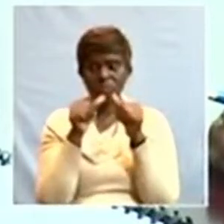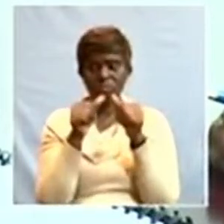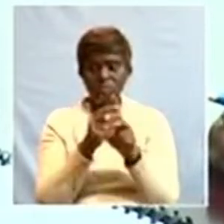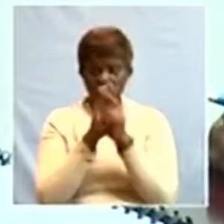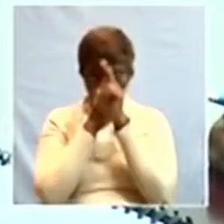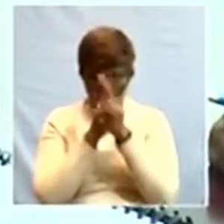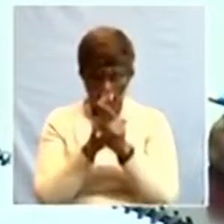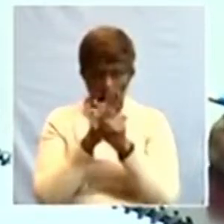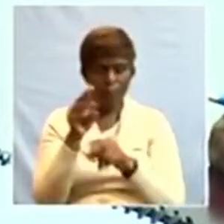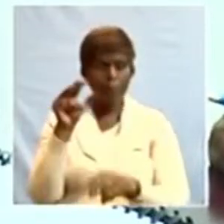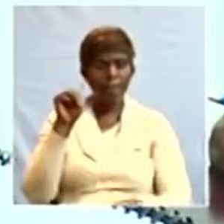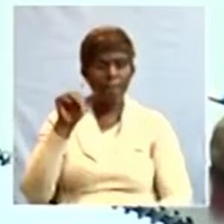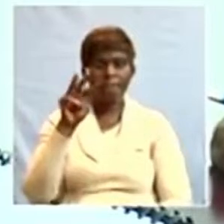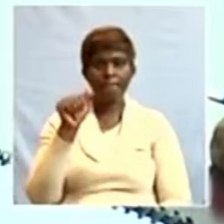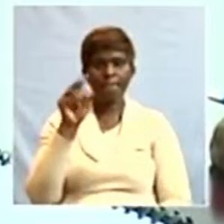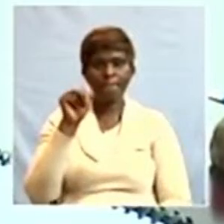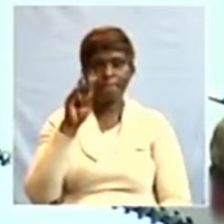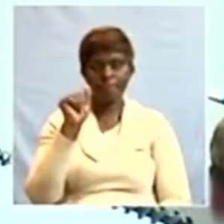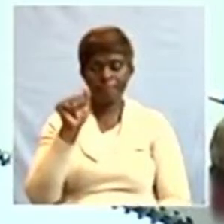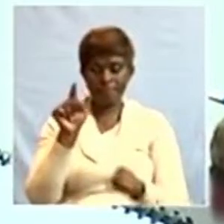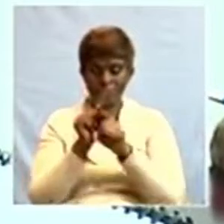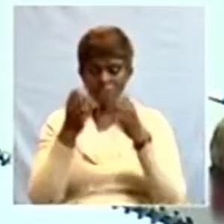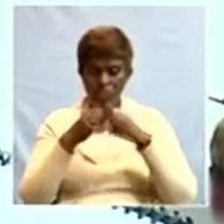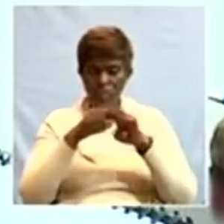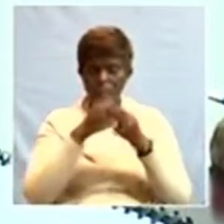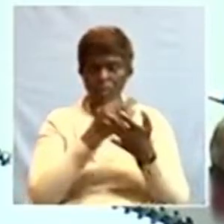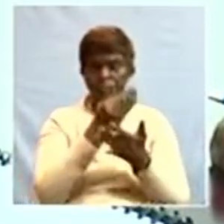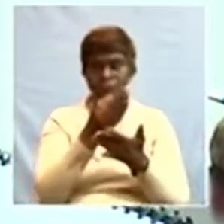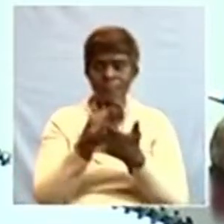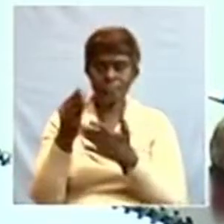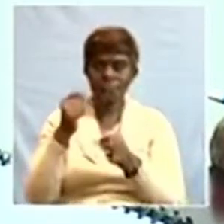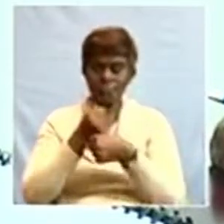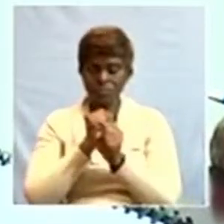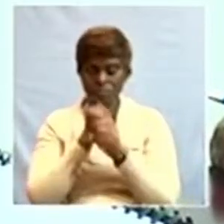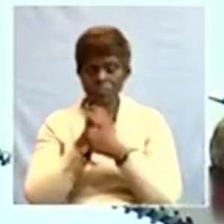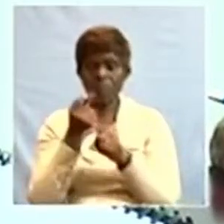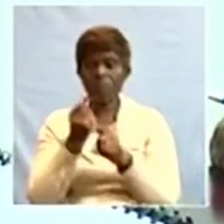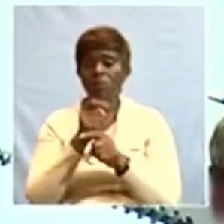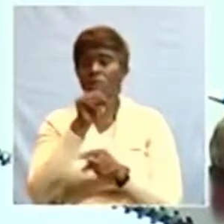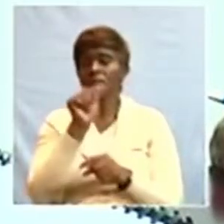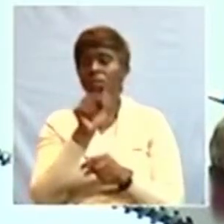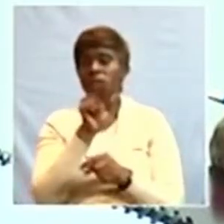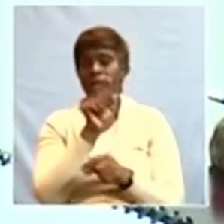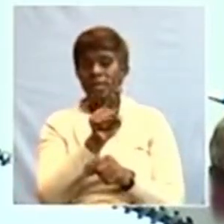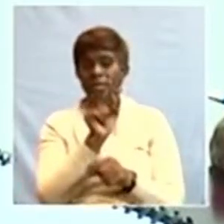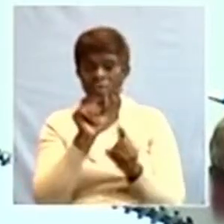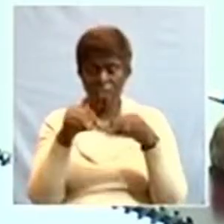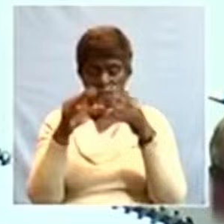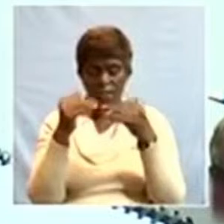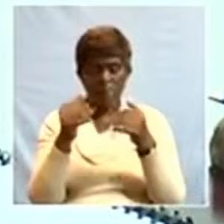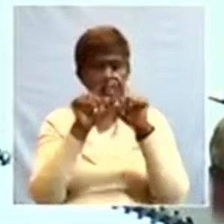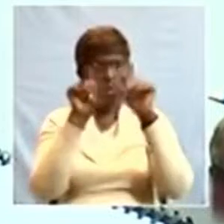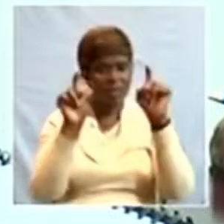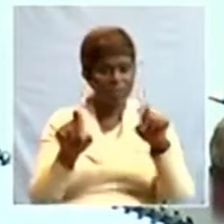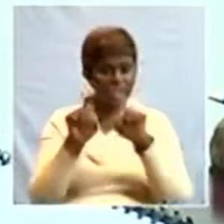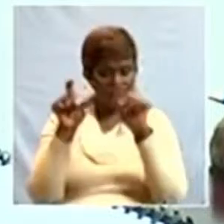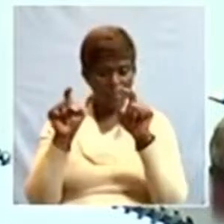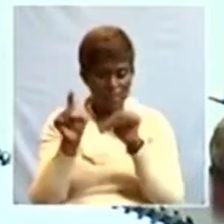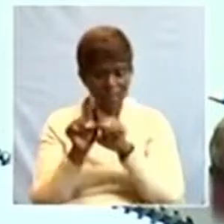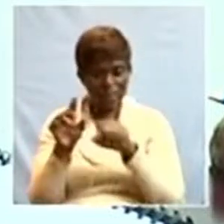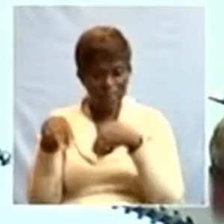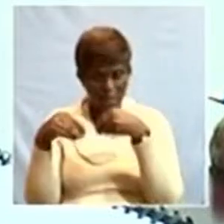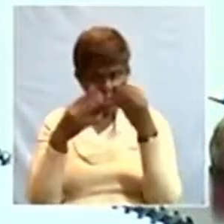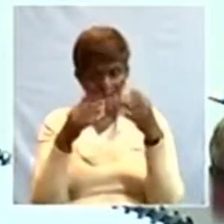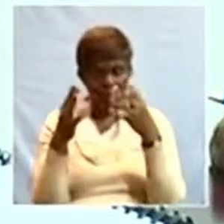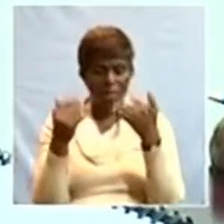Honorable Mwamba, even the fertilizer is certified by ZARI. They provide certification. They provide